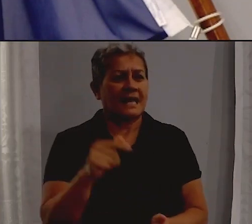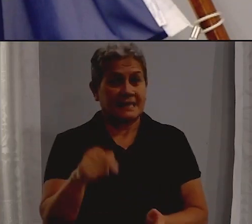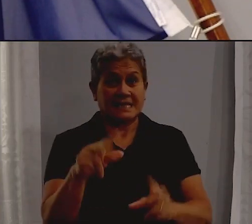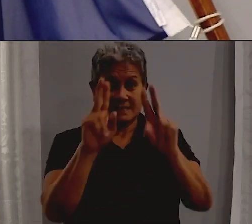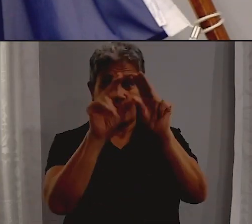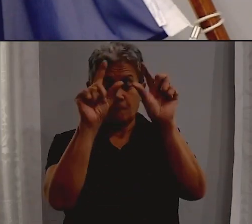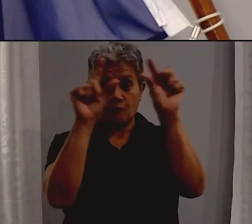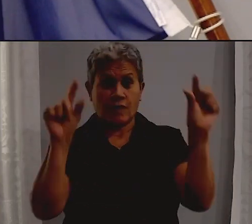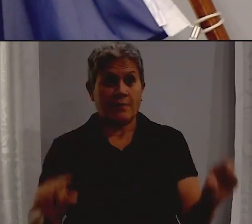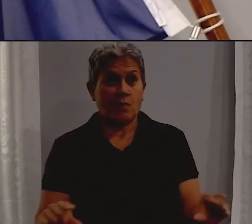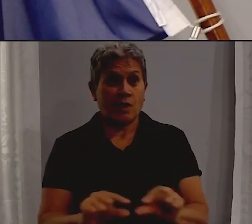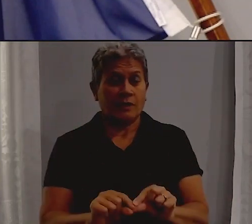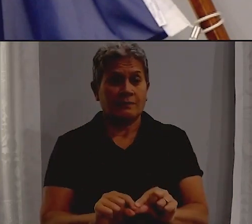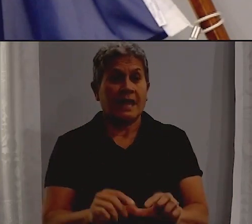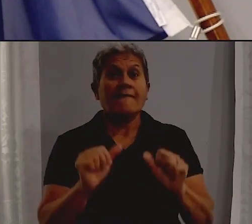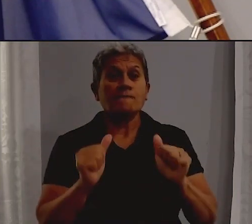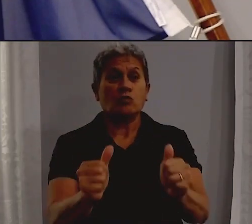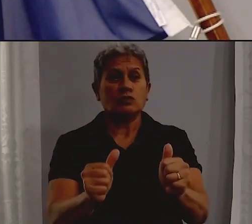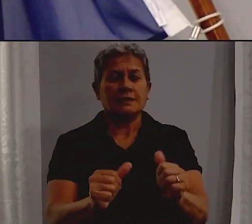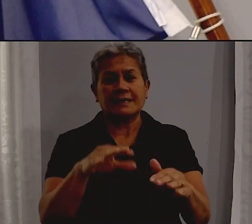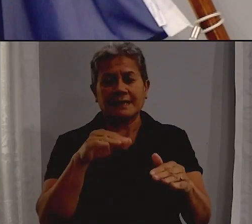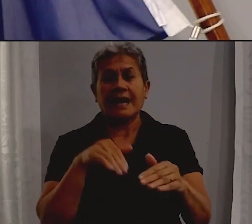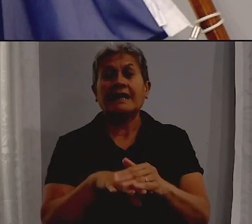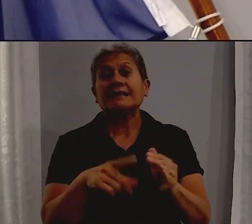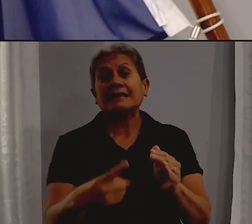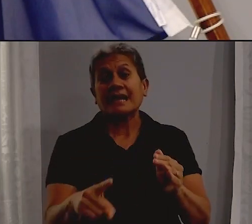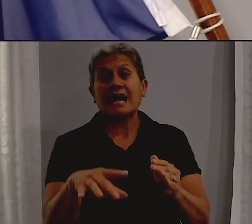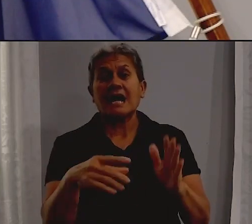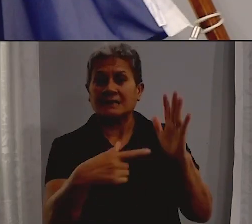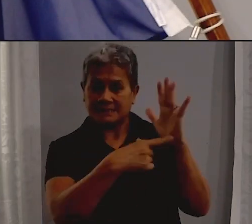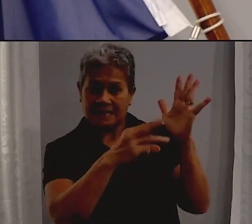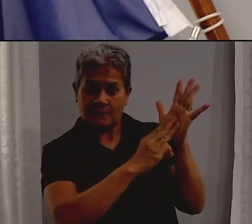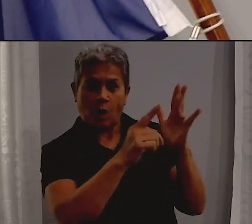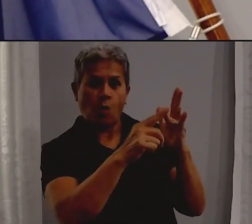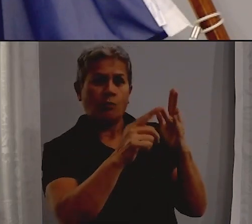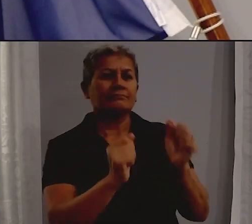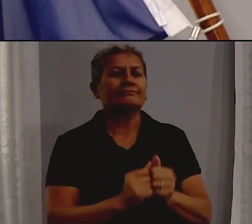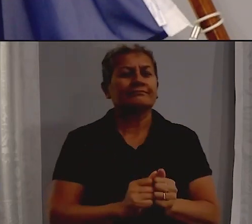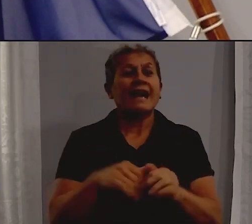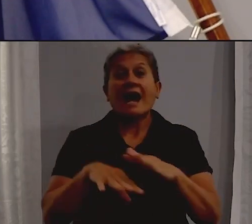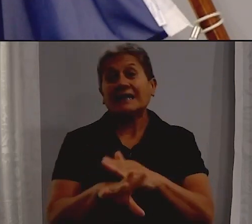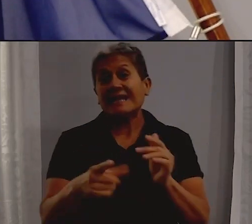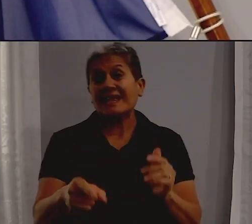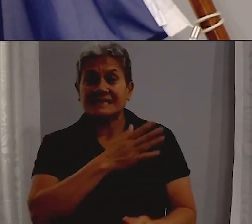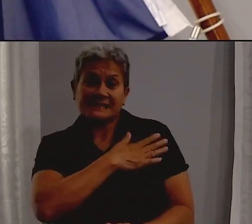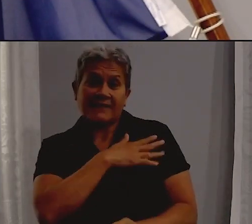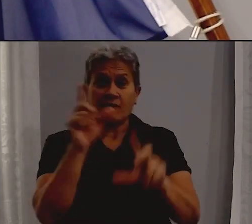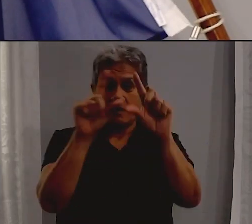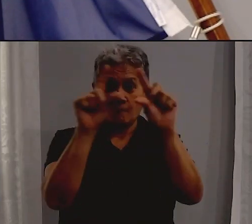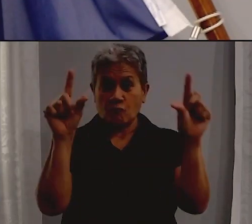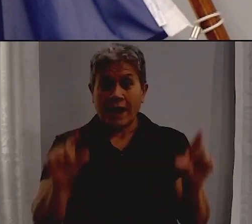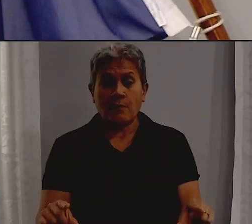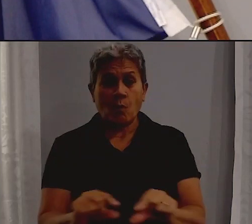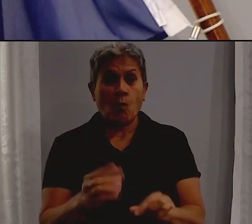framework will be enforceable under new regulations available to Te Marae Ora. Under the SAFE framework,